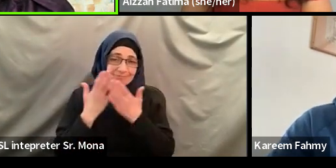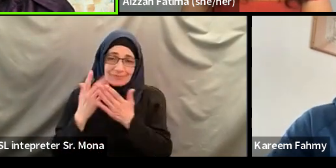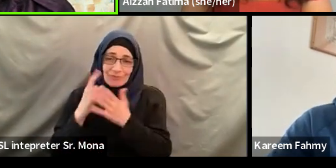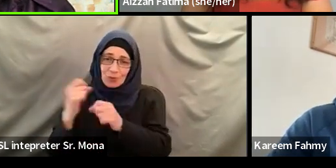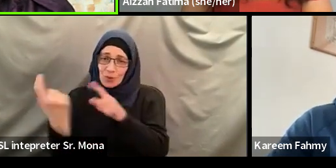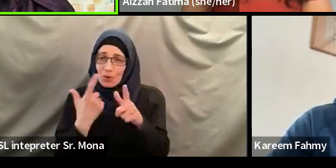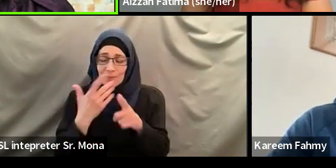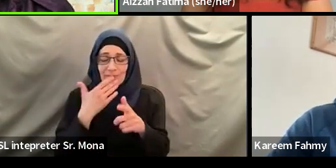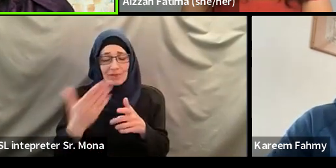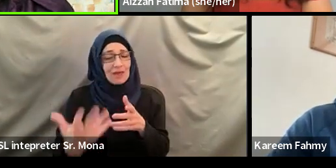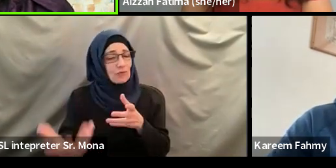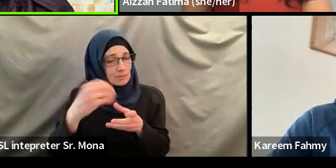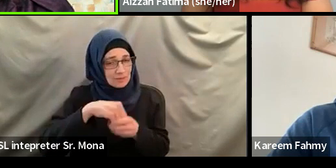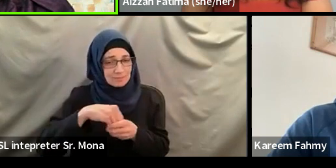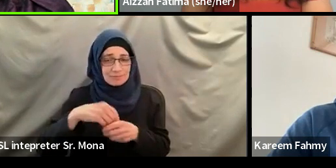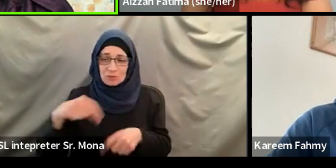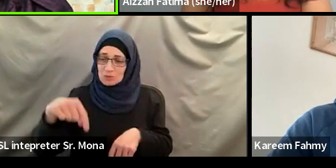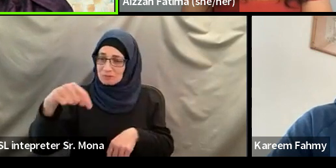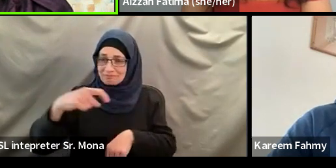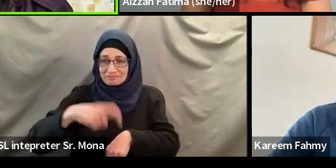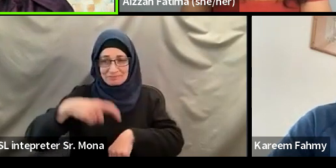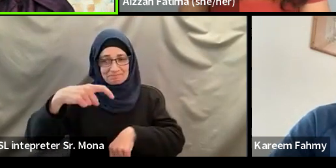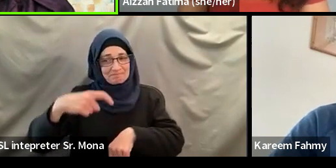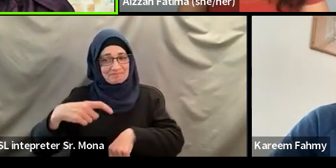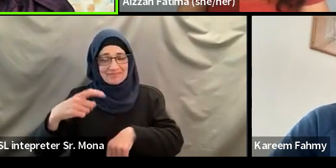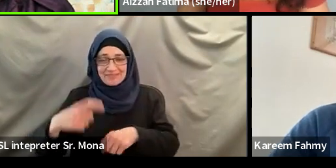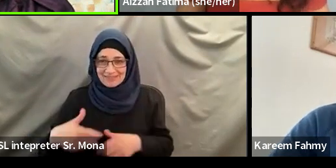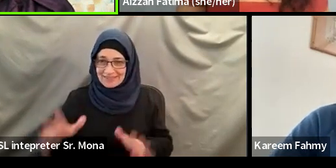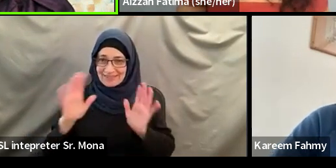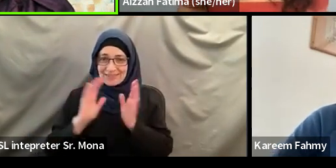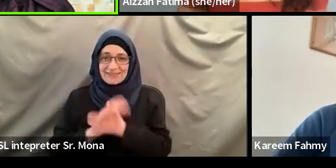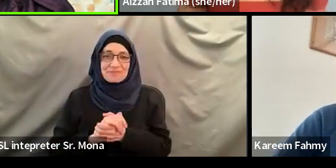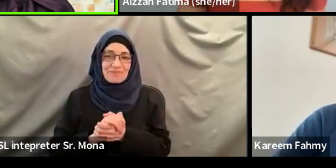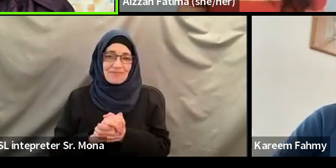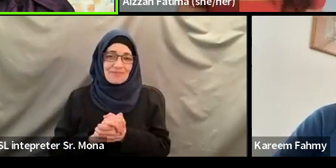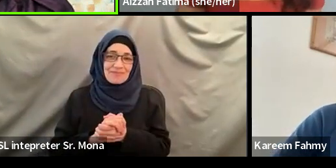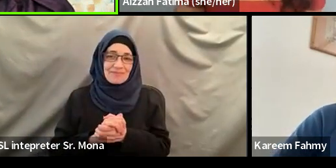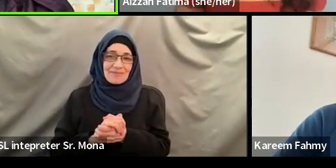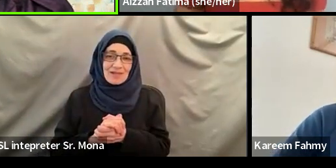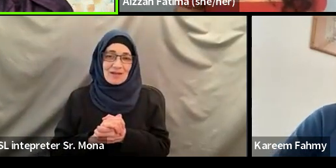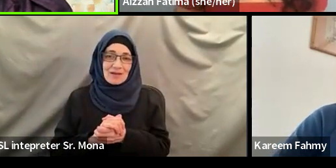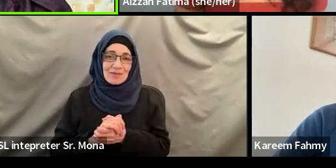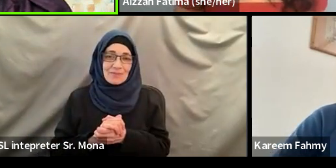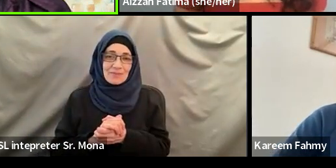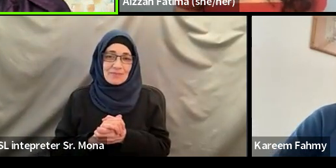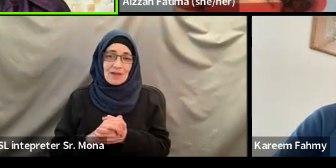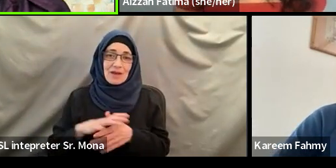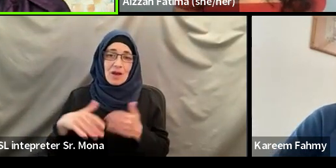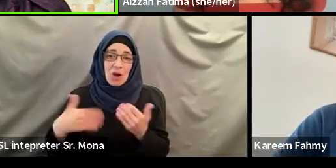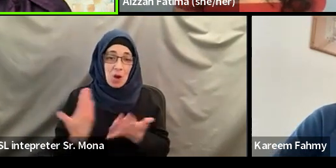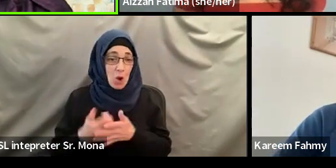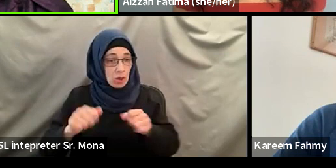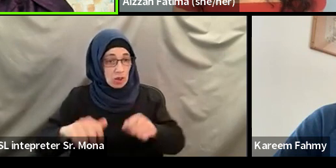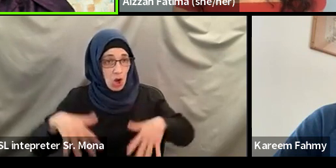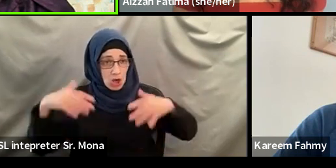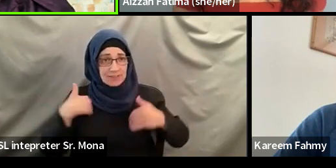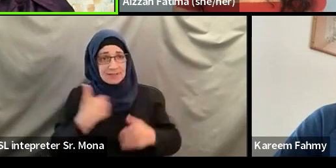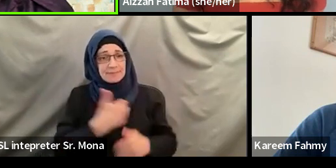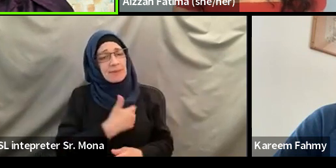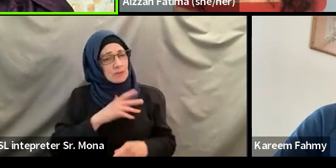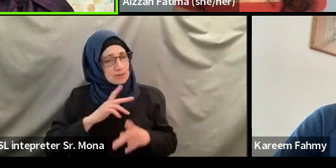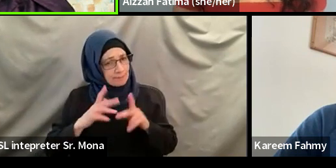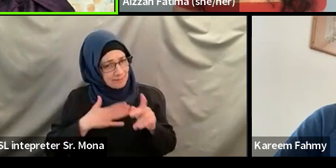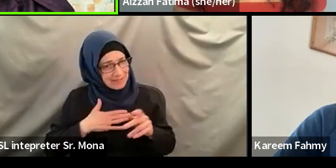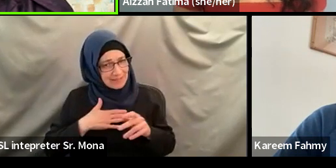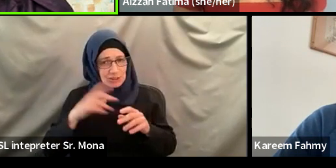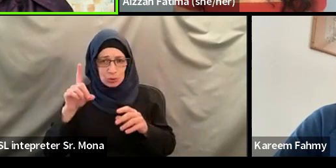for being here. We are at the hour, so we do have to conclude. And All audience members, please do check out the recording